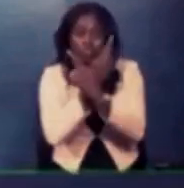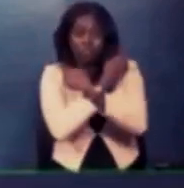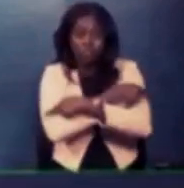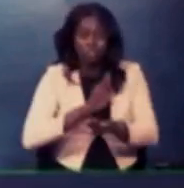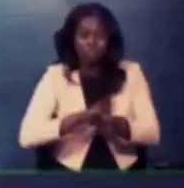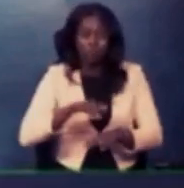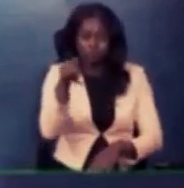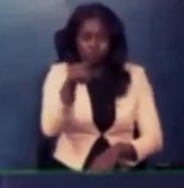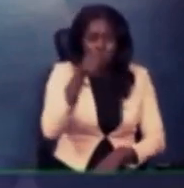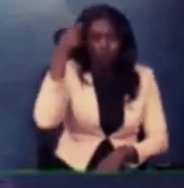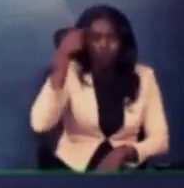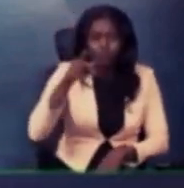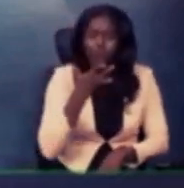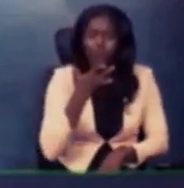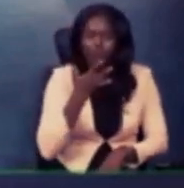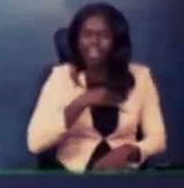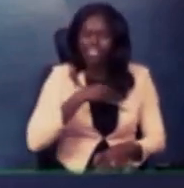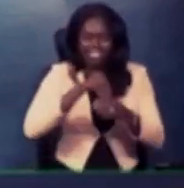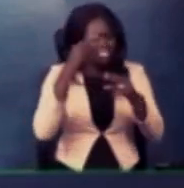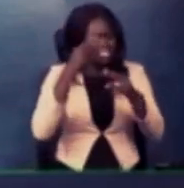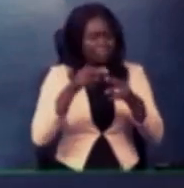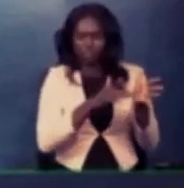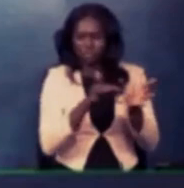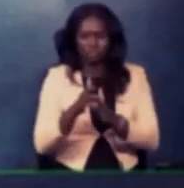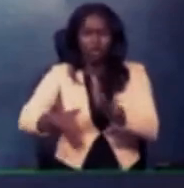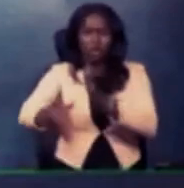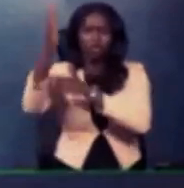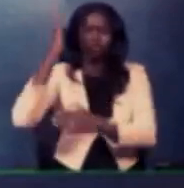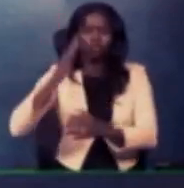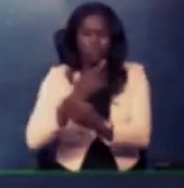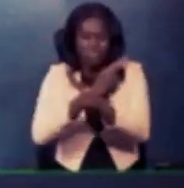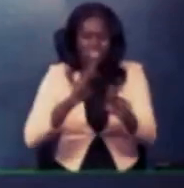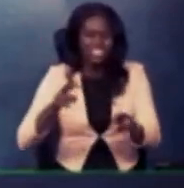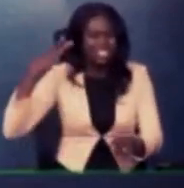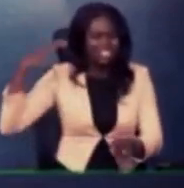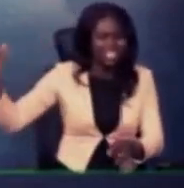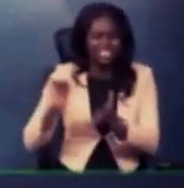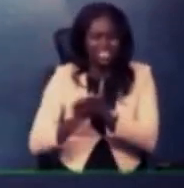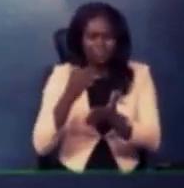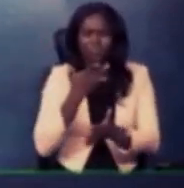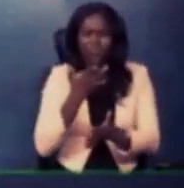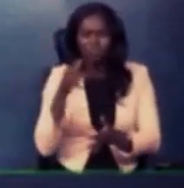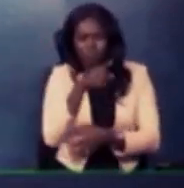his favor. And in the name of Jesus, God is releasing that sound tonight.